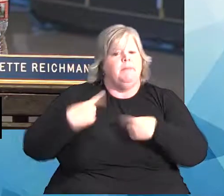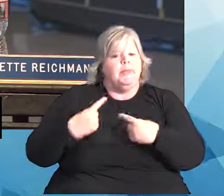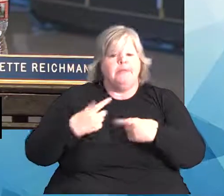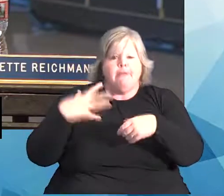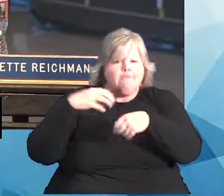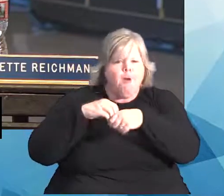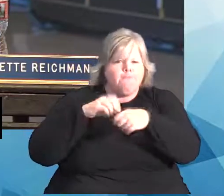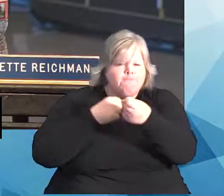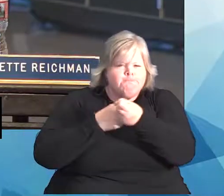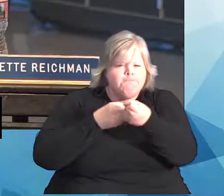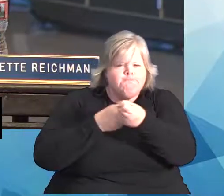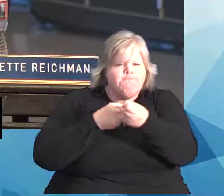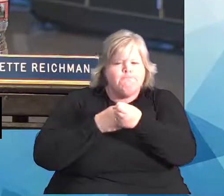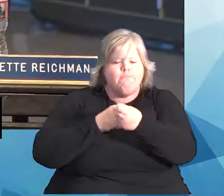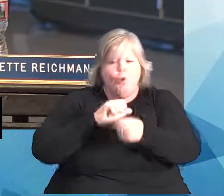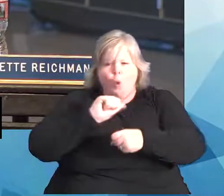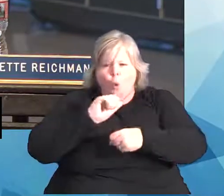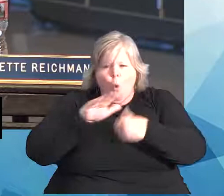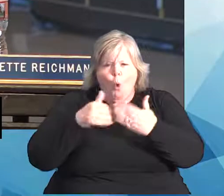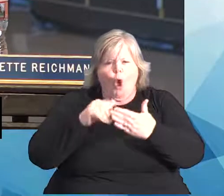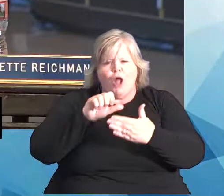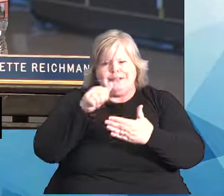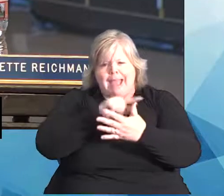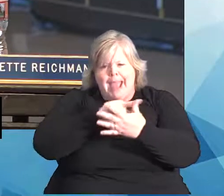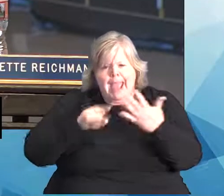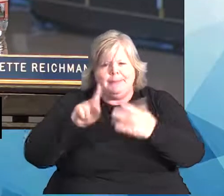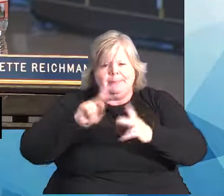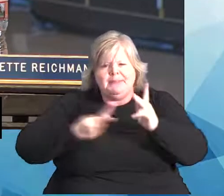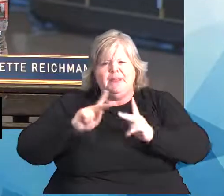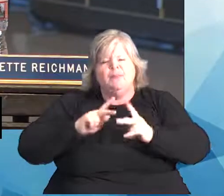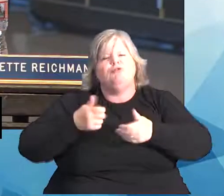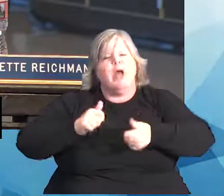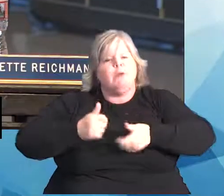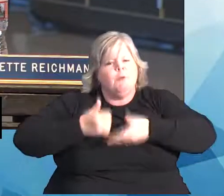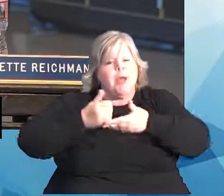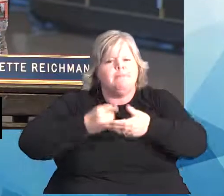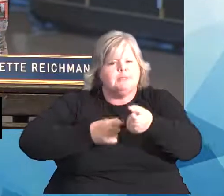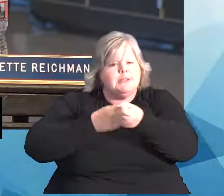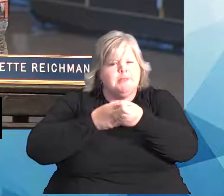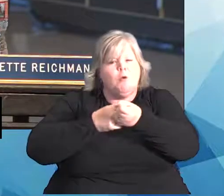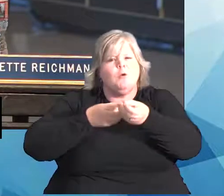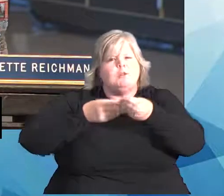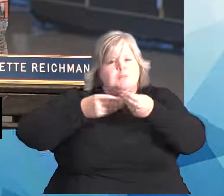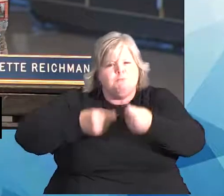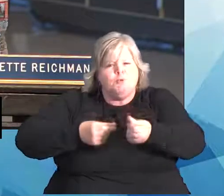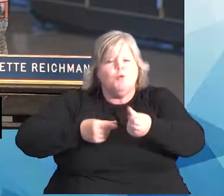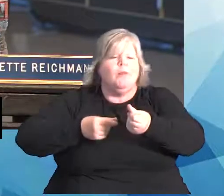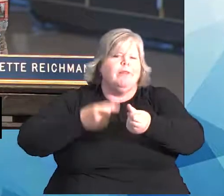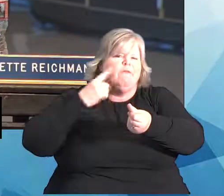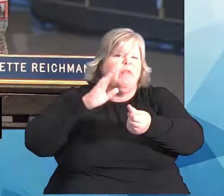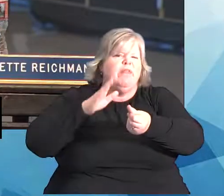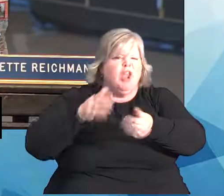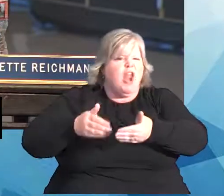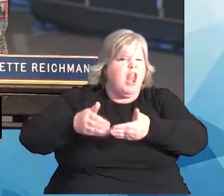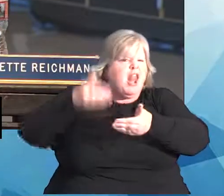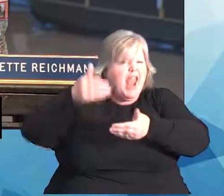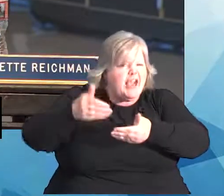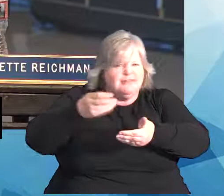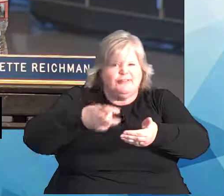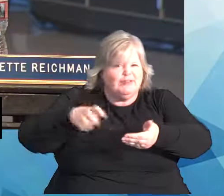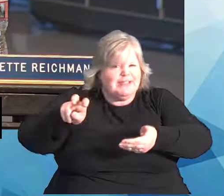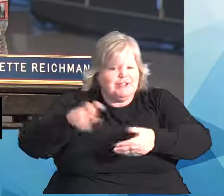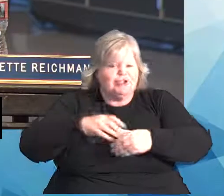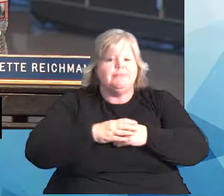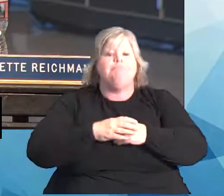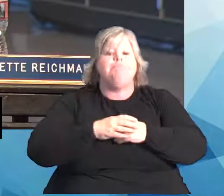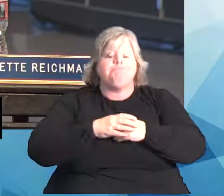to help them and smooth over the transition to whatever is next in their lives. We have